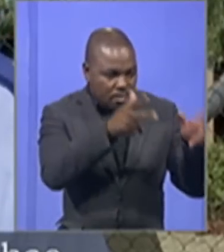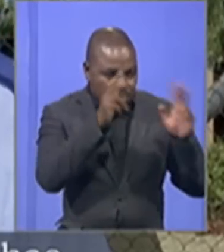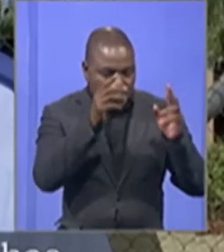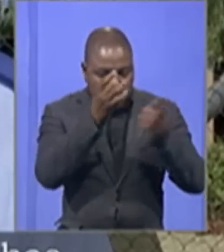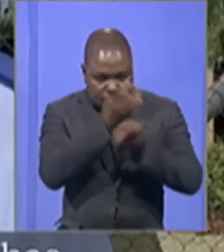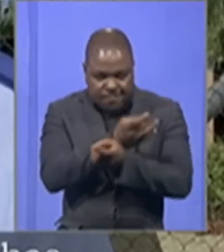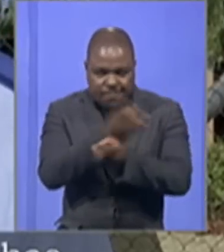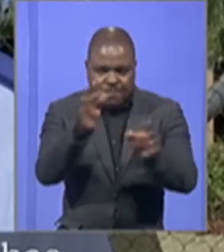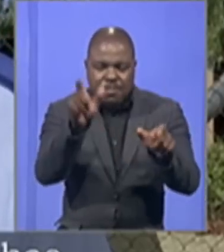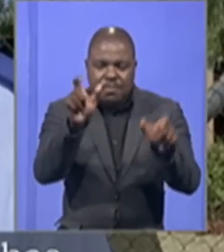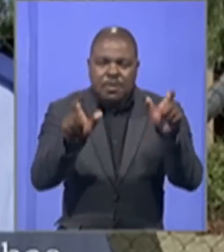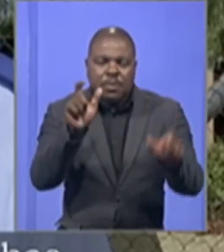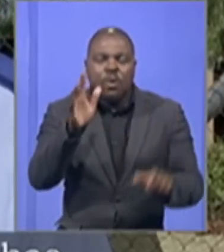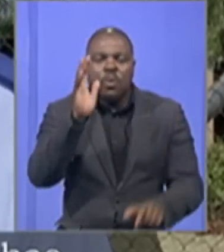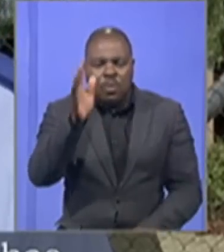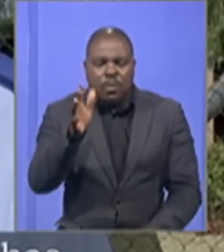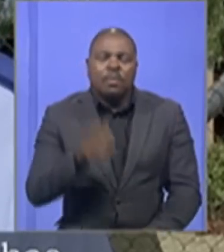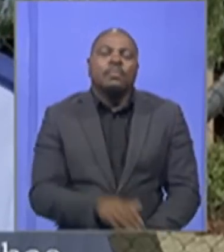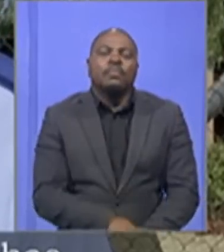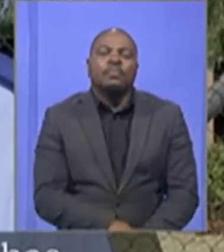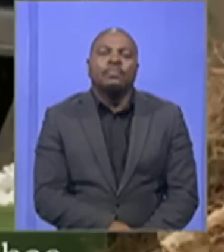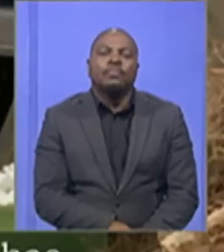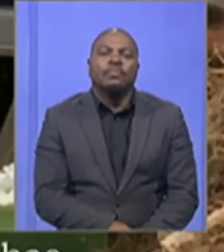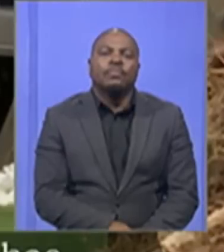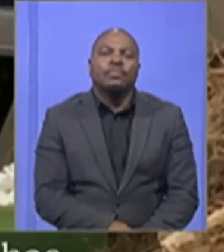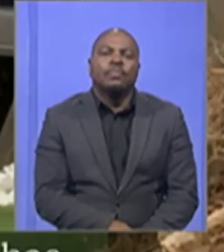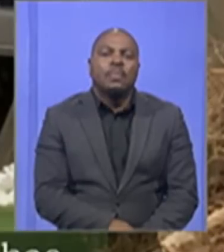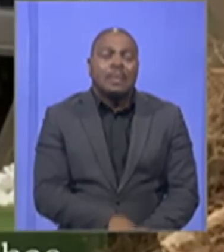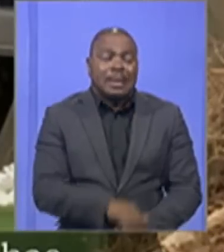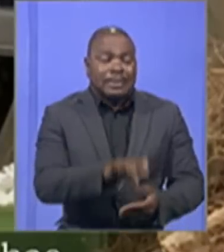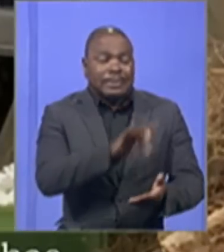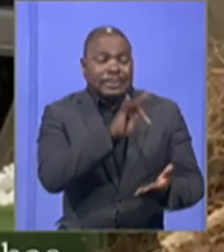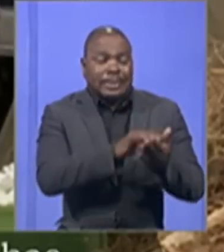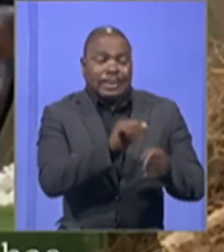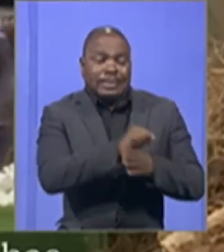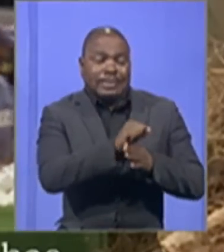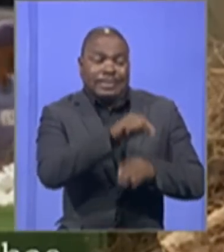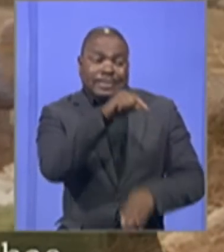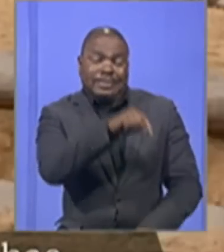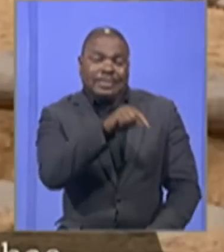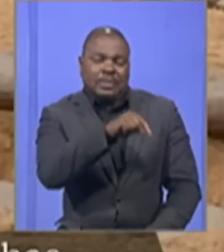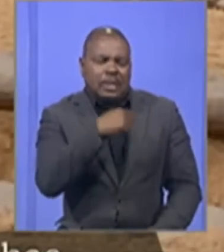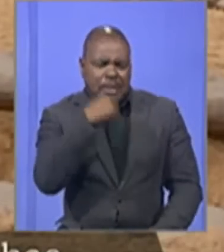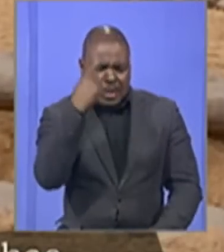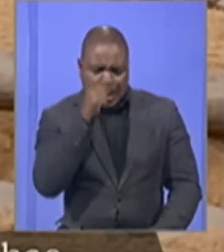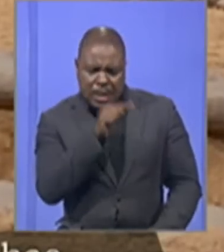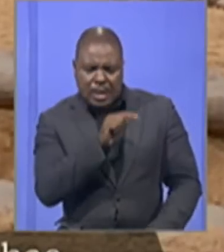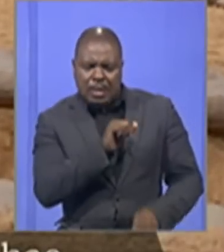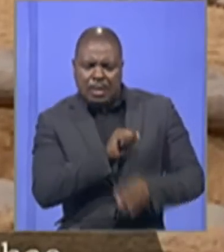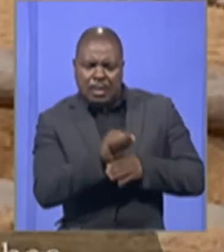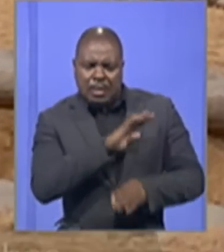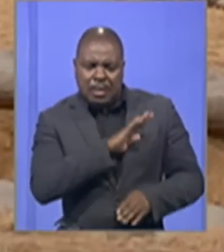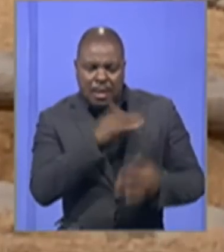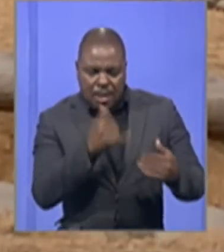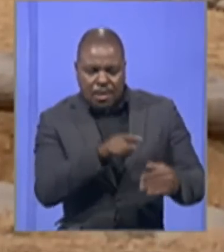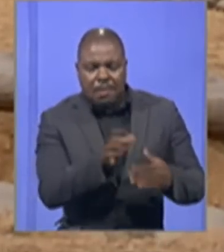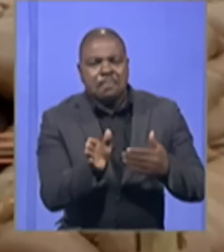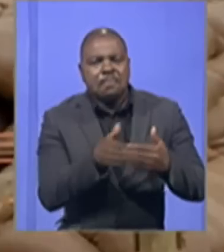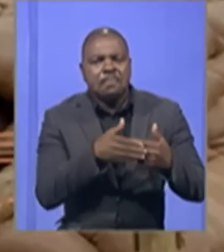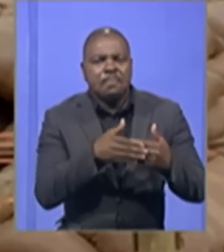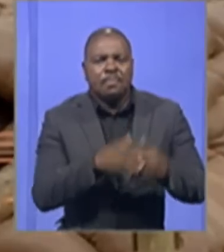communicated accordingly to members of the public. Kampo ena e ho belelwang ile ya boikwetliso ba sesole e kwetswe mothating ona.